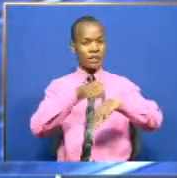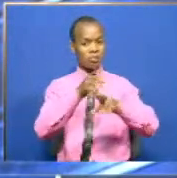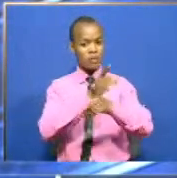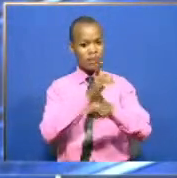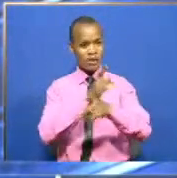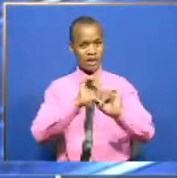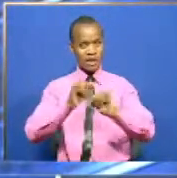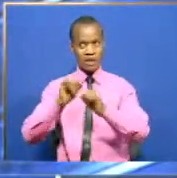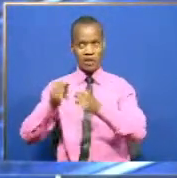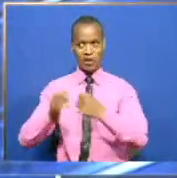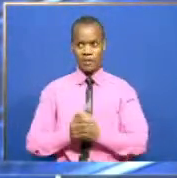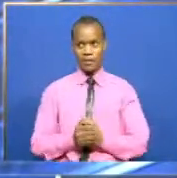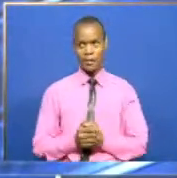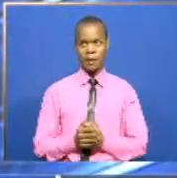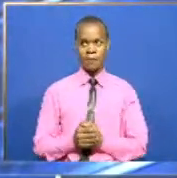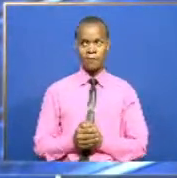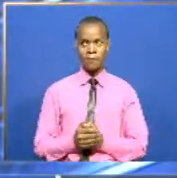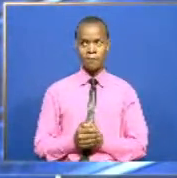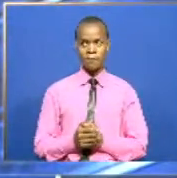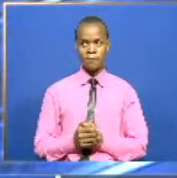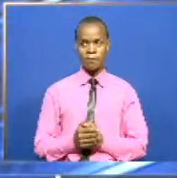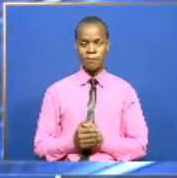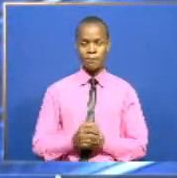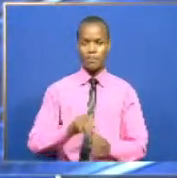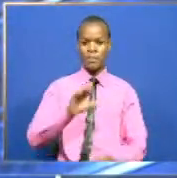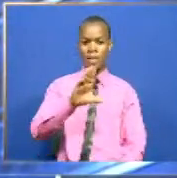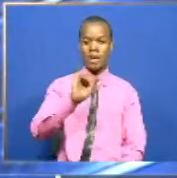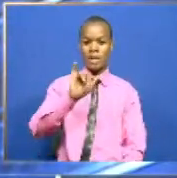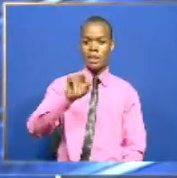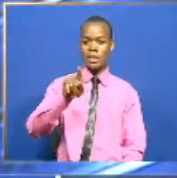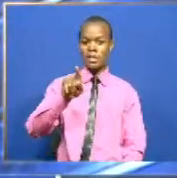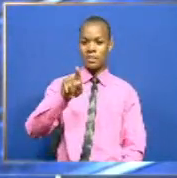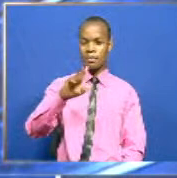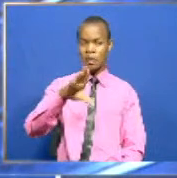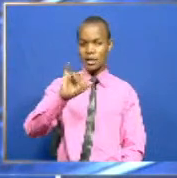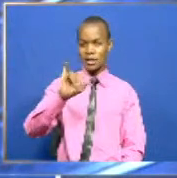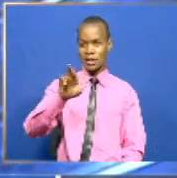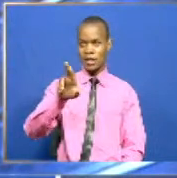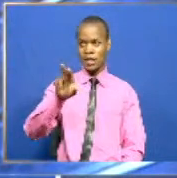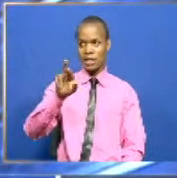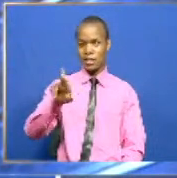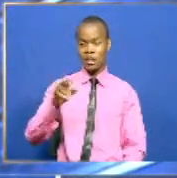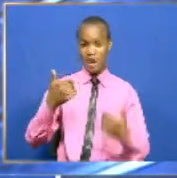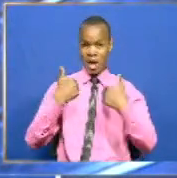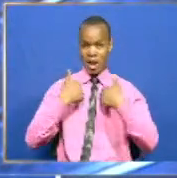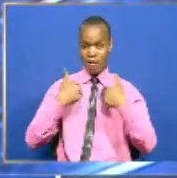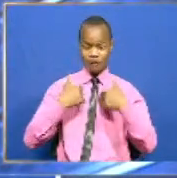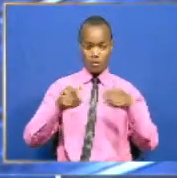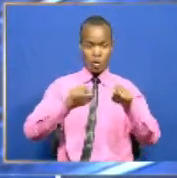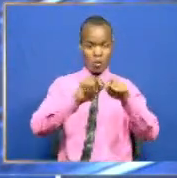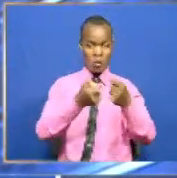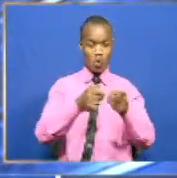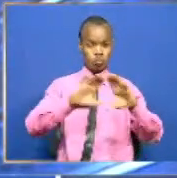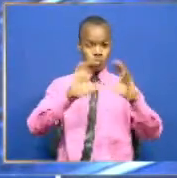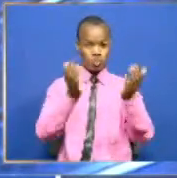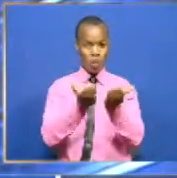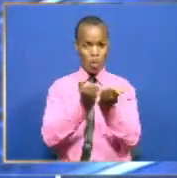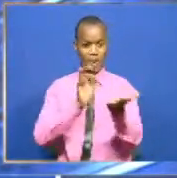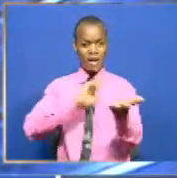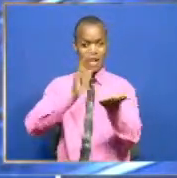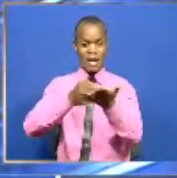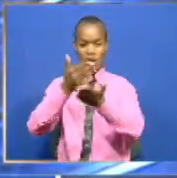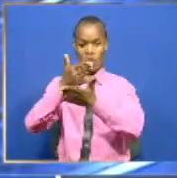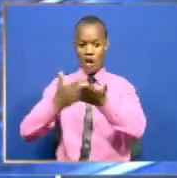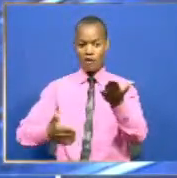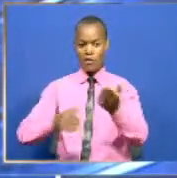just to recap, Peres Chepchirchir has broken her own world record in half marathon,